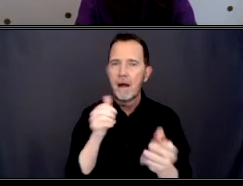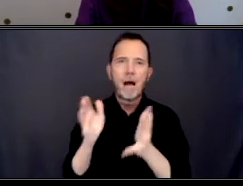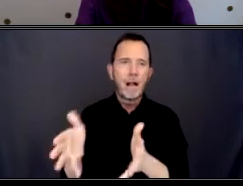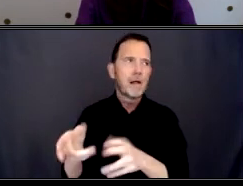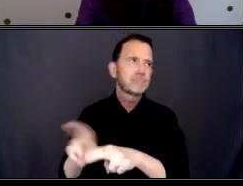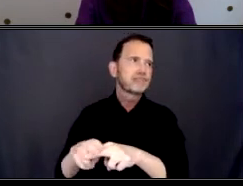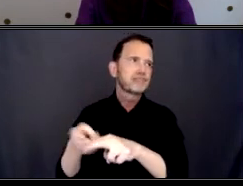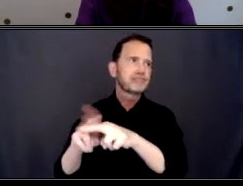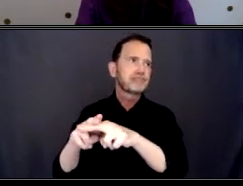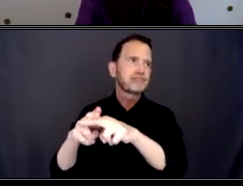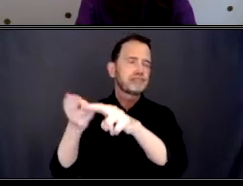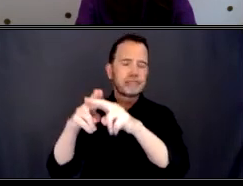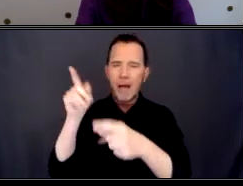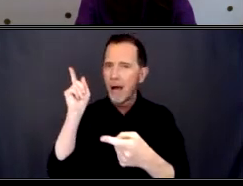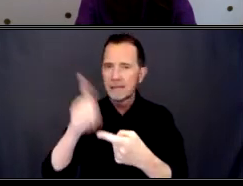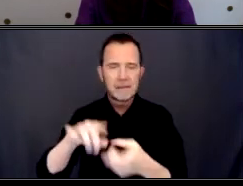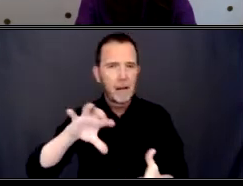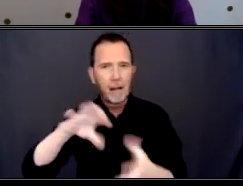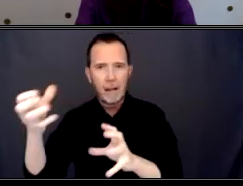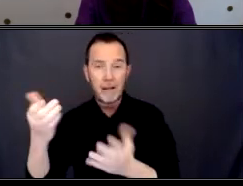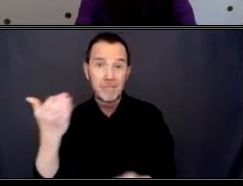on the receiving end of a class action lawsuit.